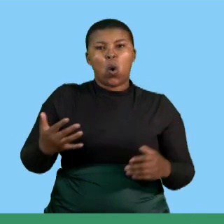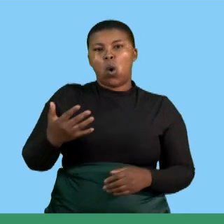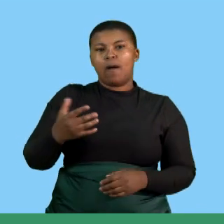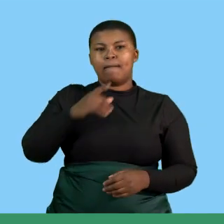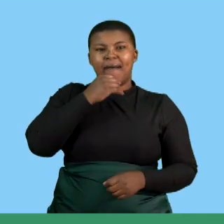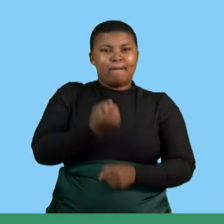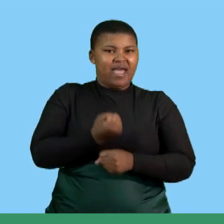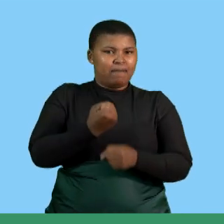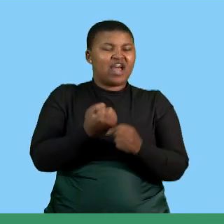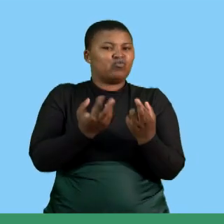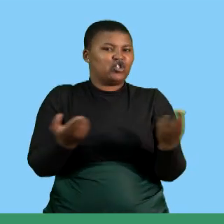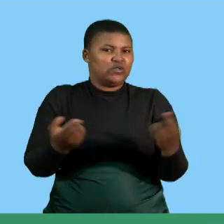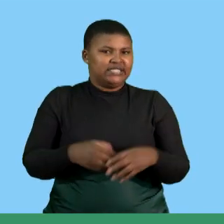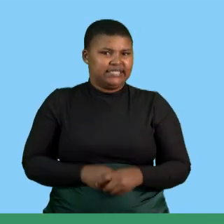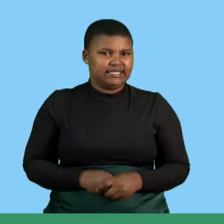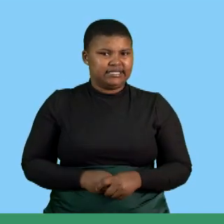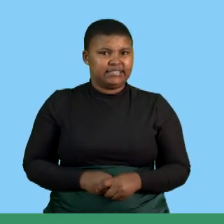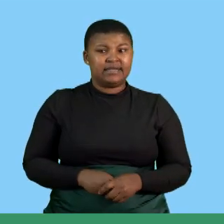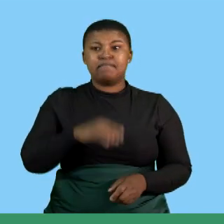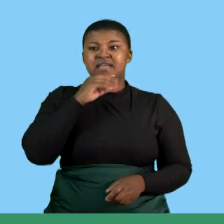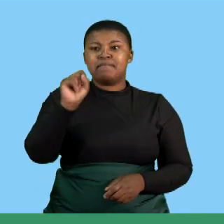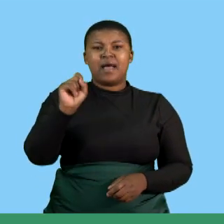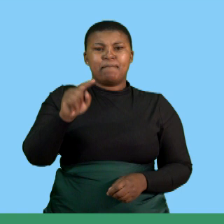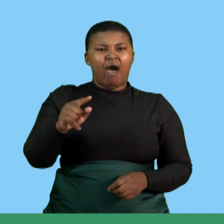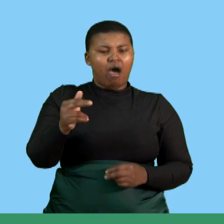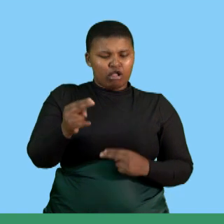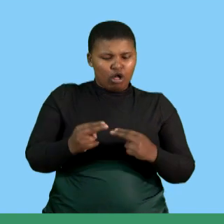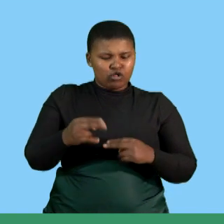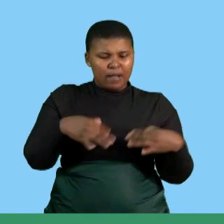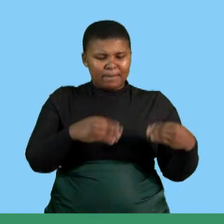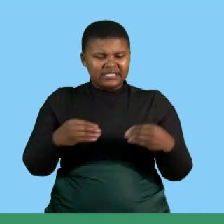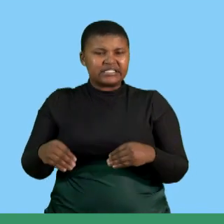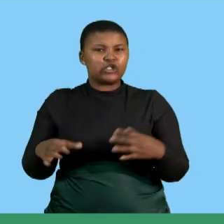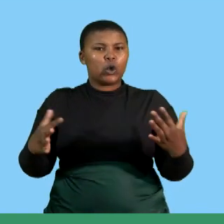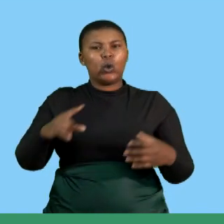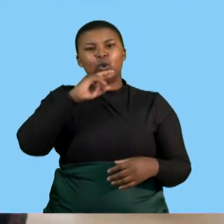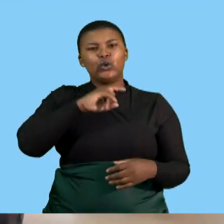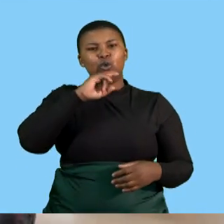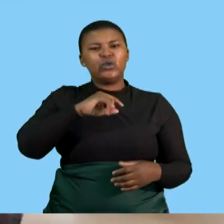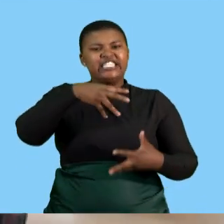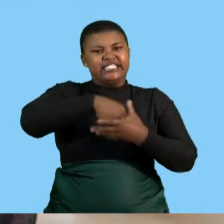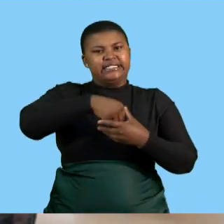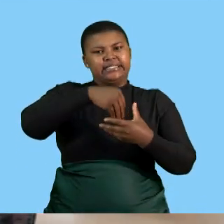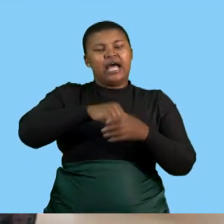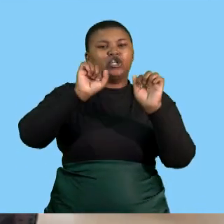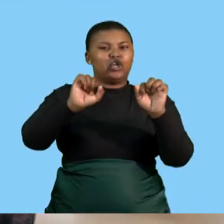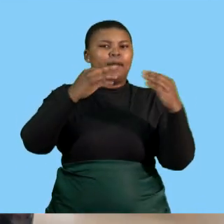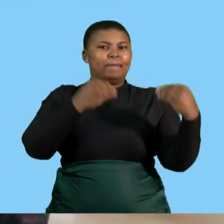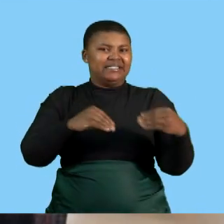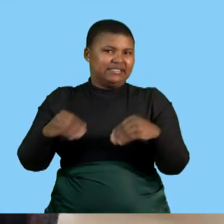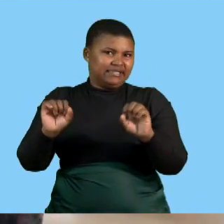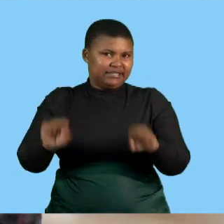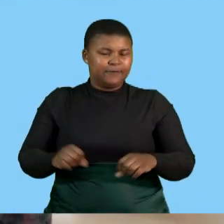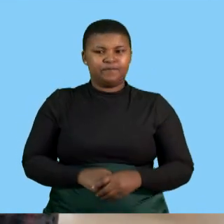or resources that surrounds the business or is used inside of the business.